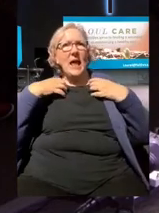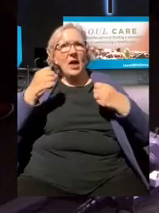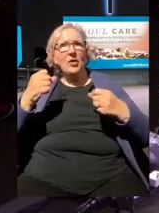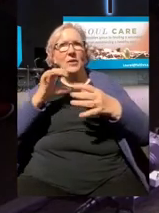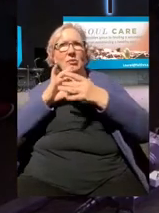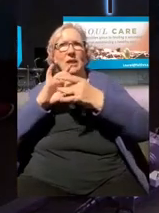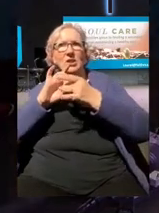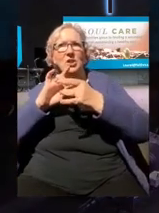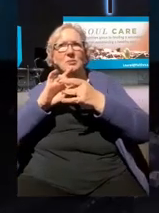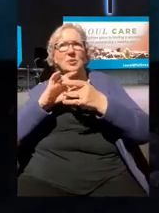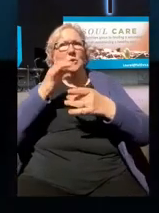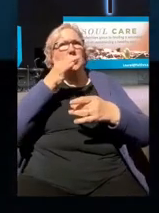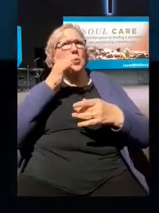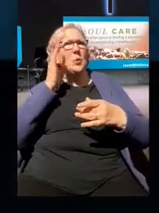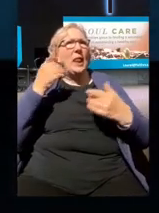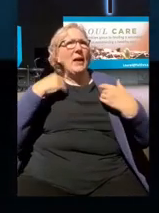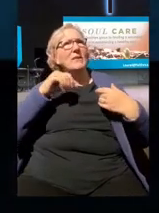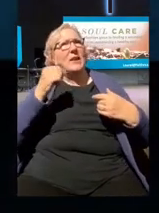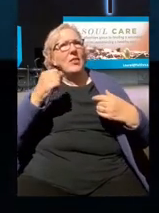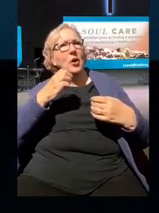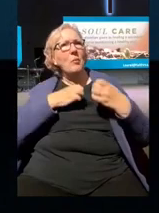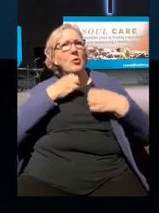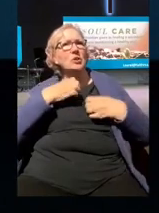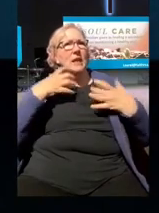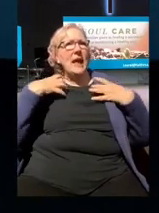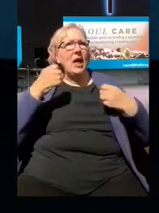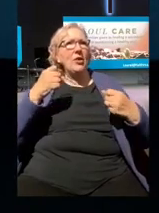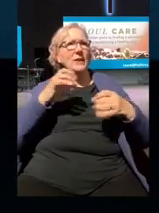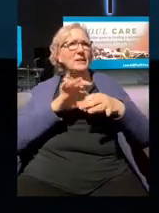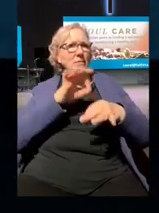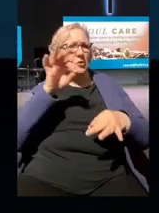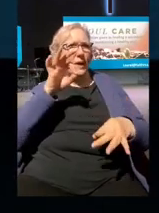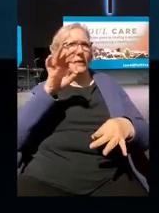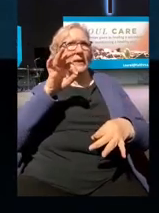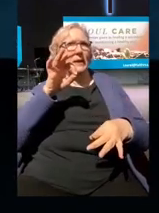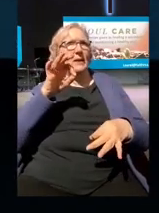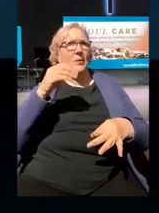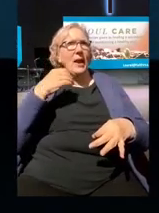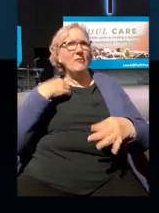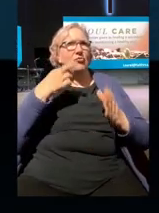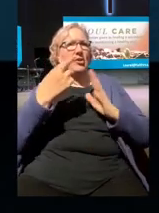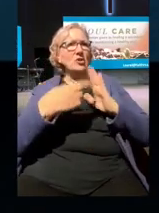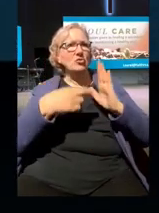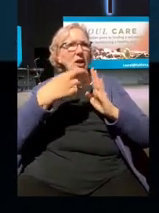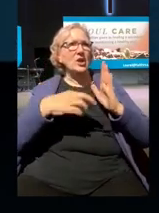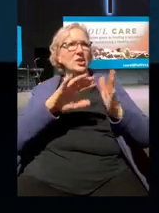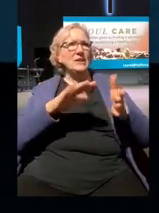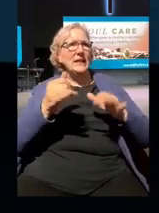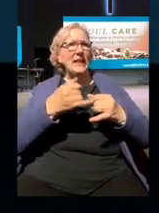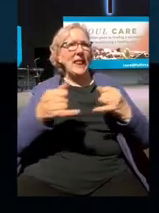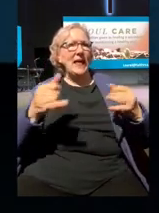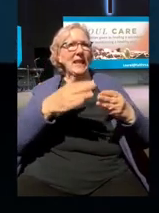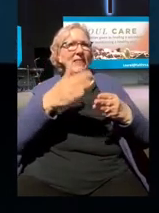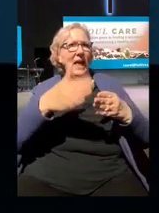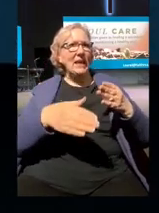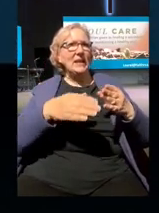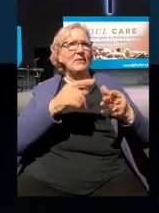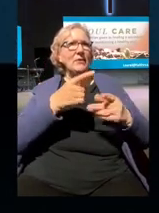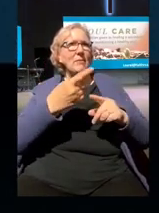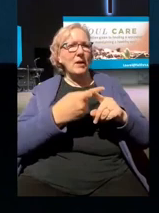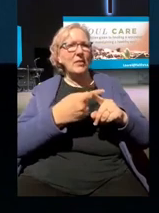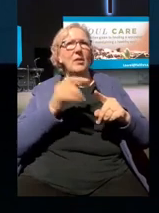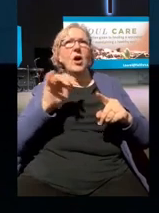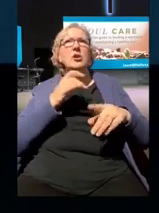that's coming up soon, and it has a registration deadline at the end of the month. We also have resources for group and